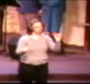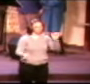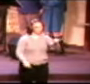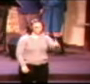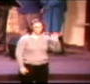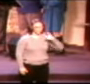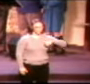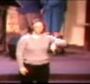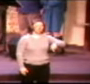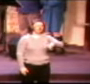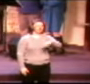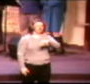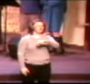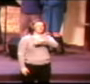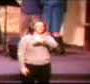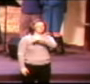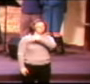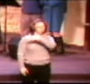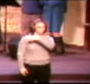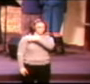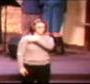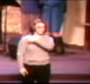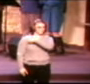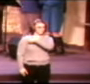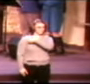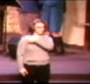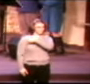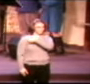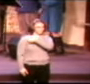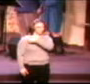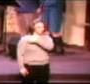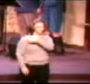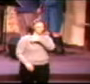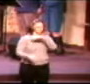saved, that we